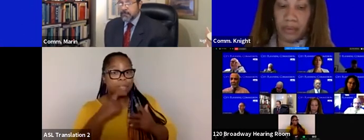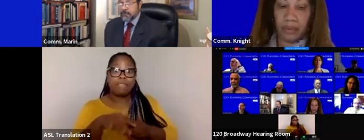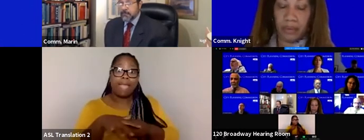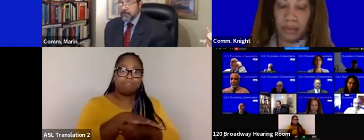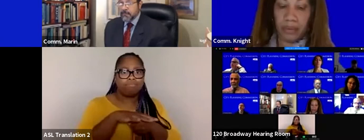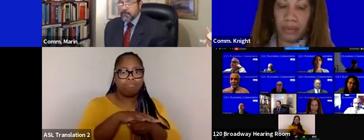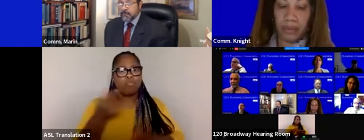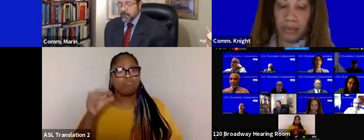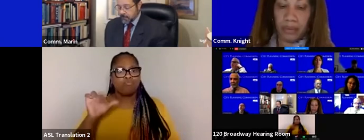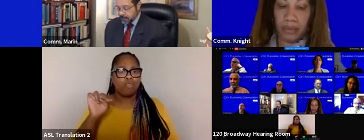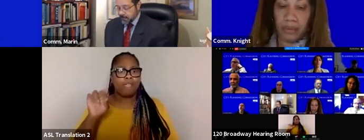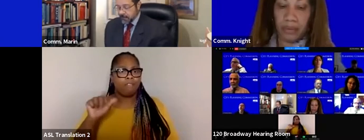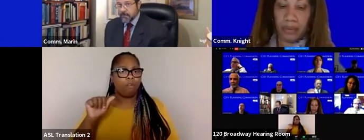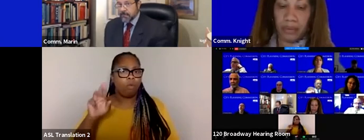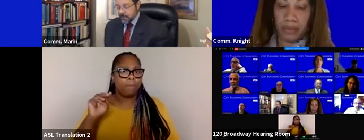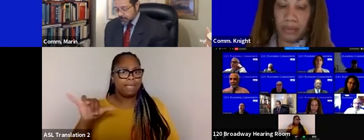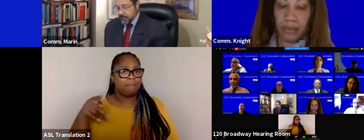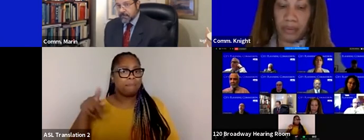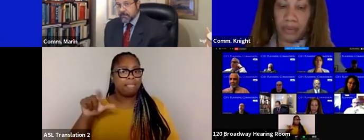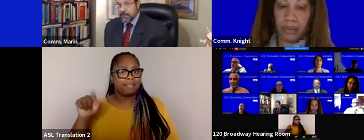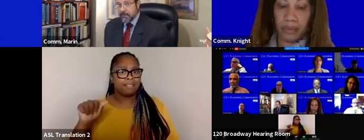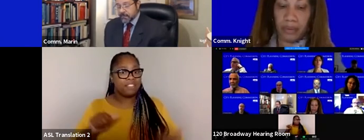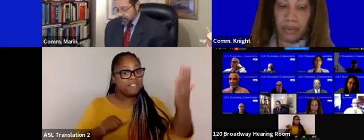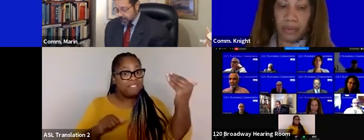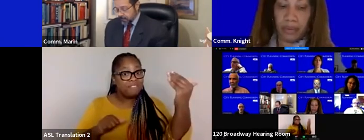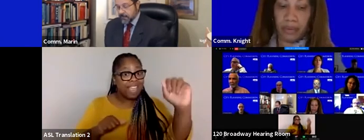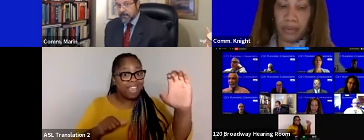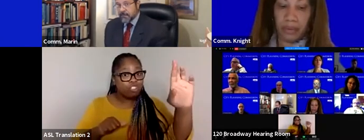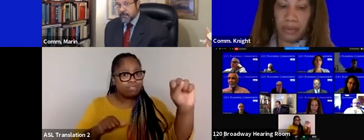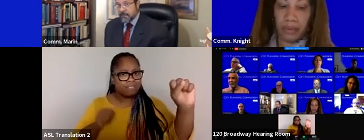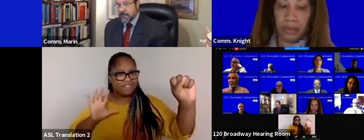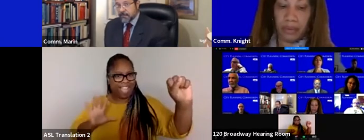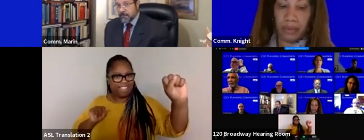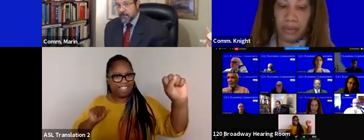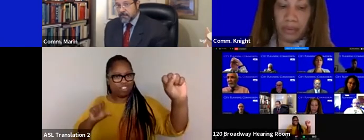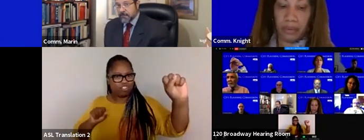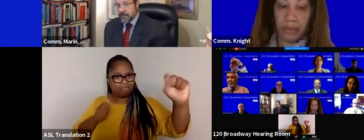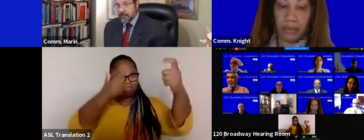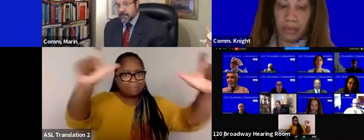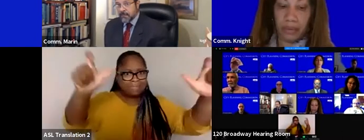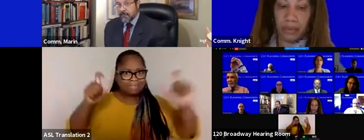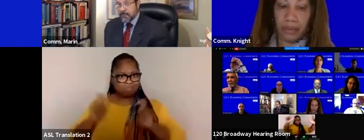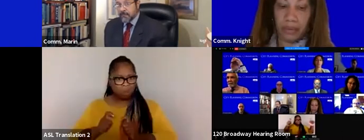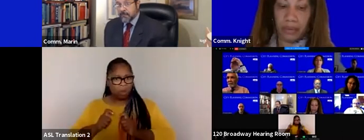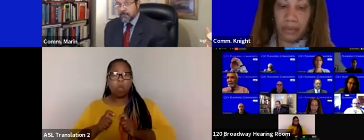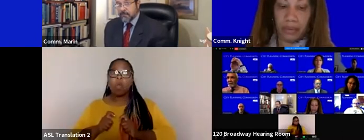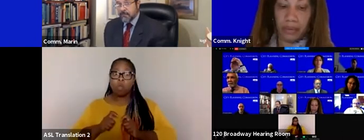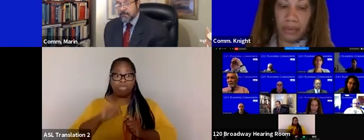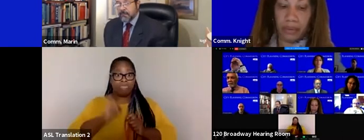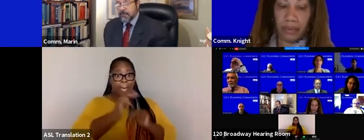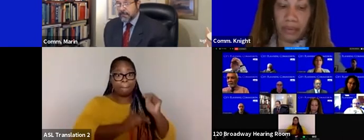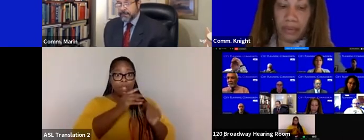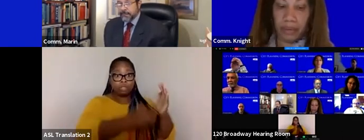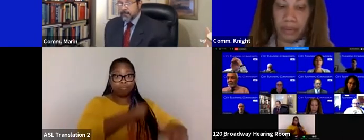is 3 times the size of our area, and you're trying to pluck a building that would be very appropriate in Grand Army Plaza and